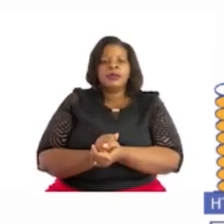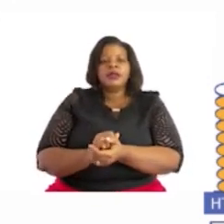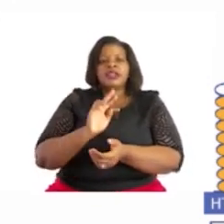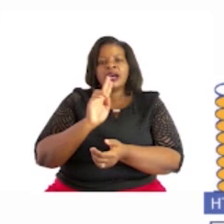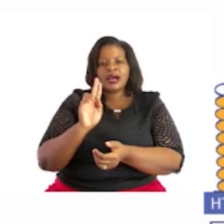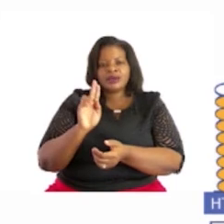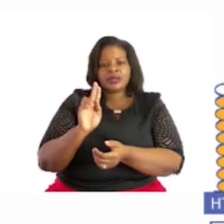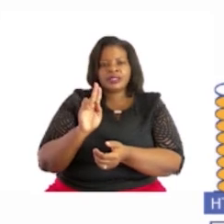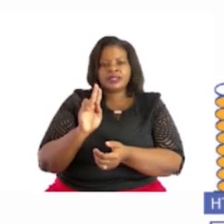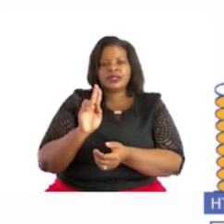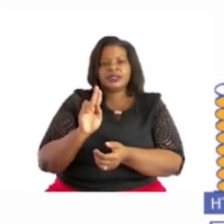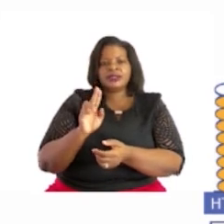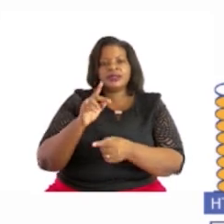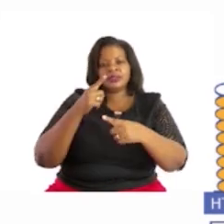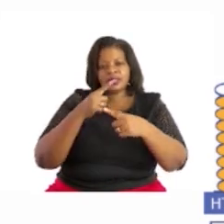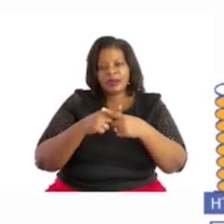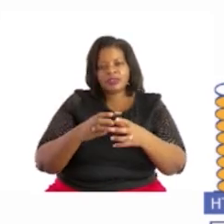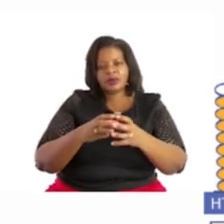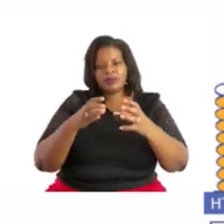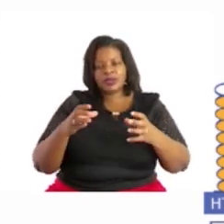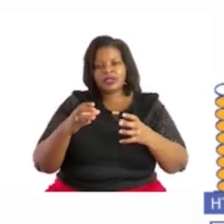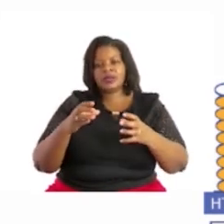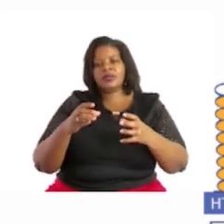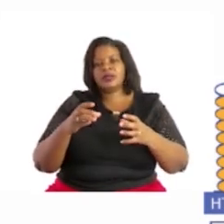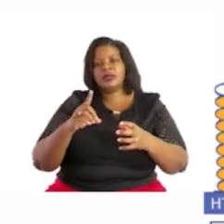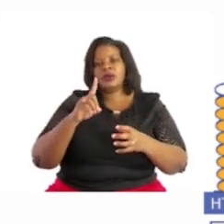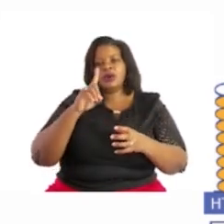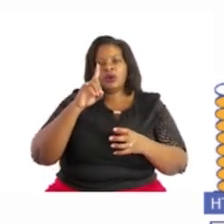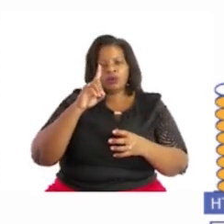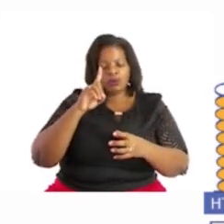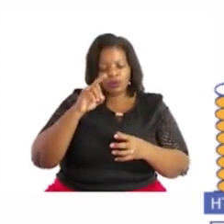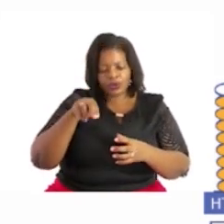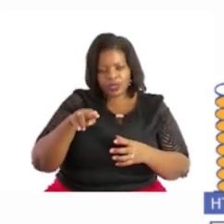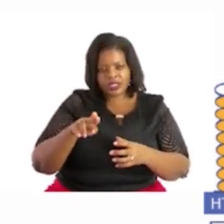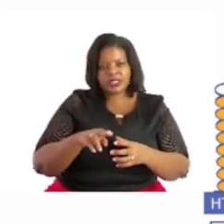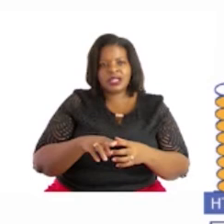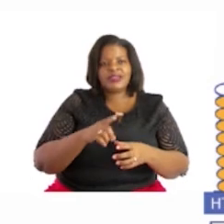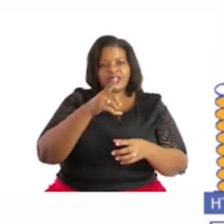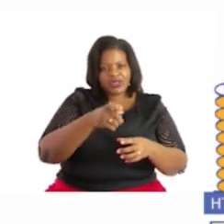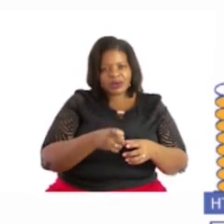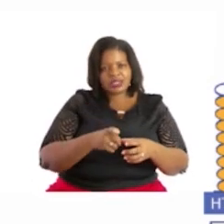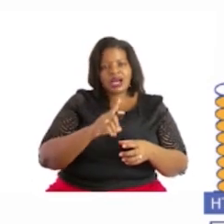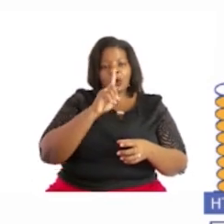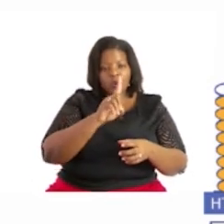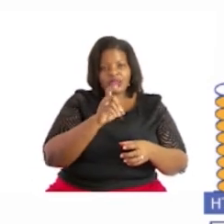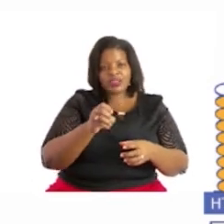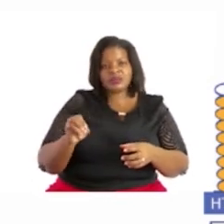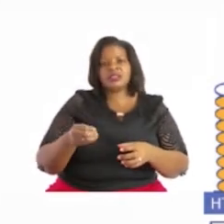The thousands are 1,000 times bigger than the units.